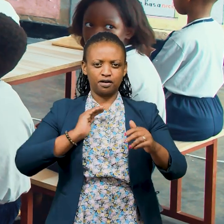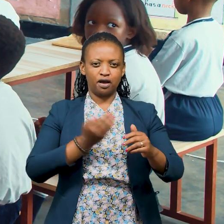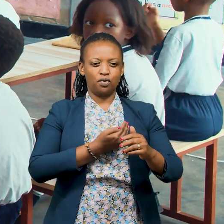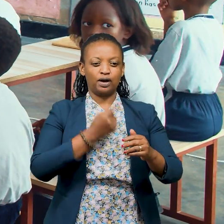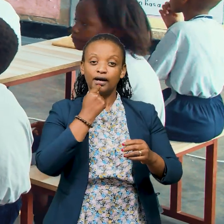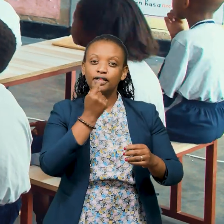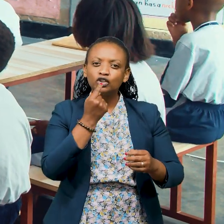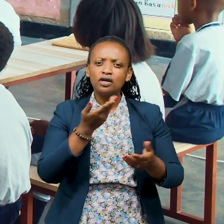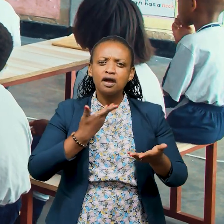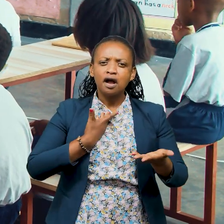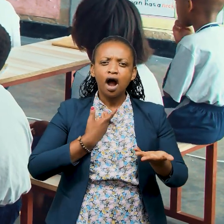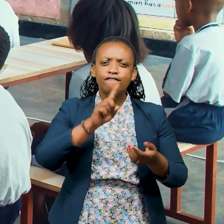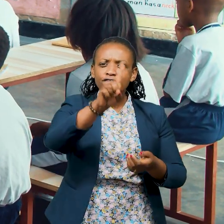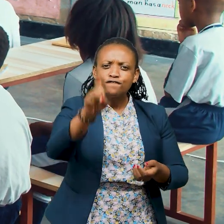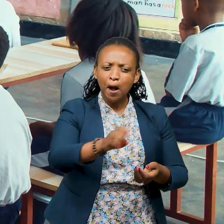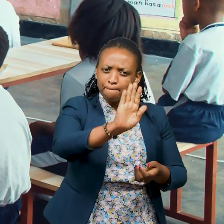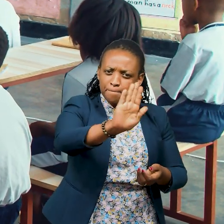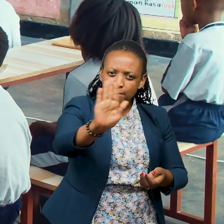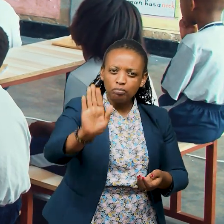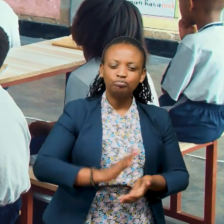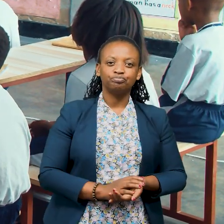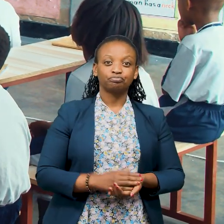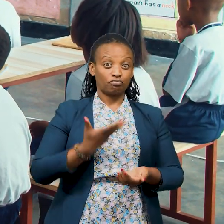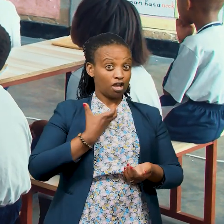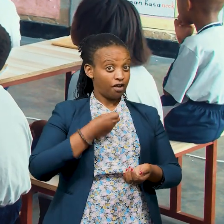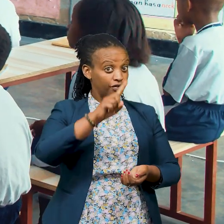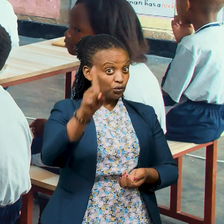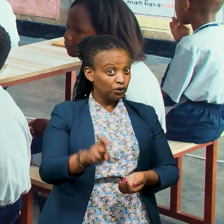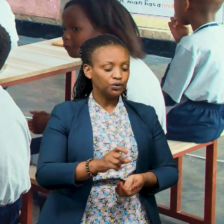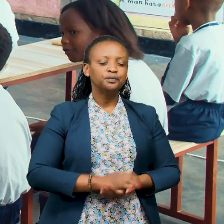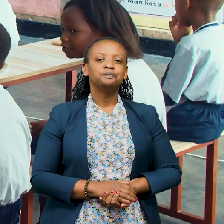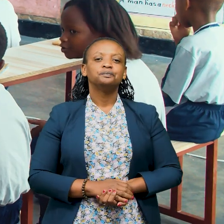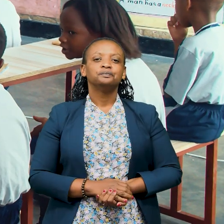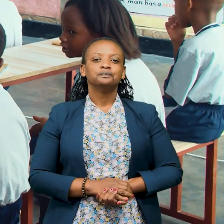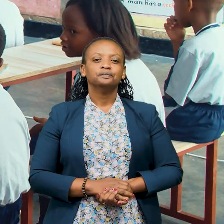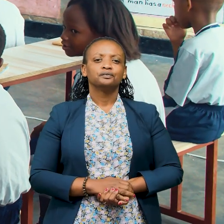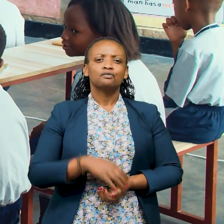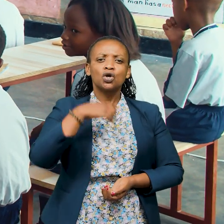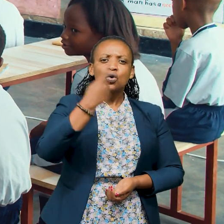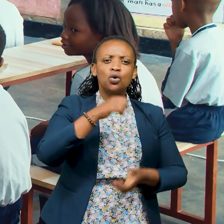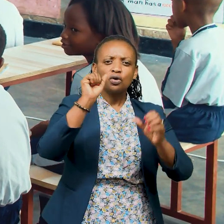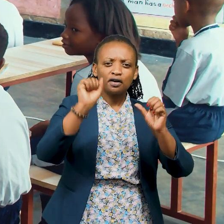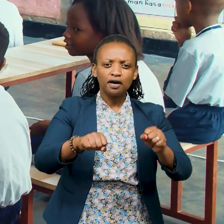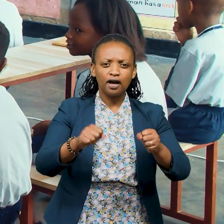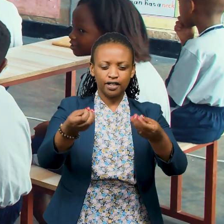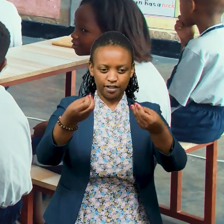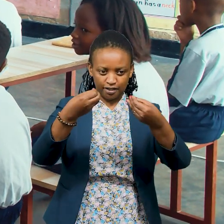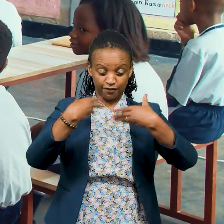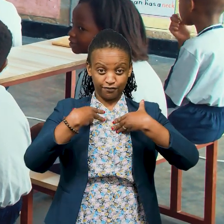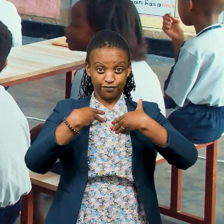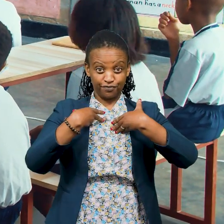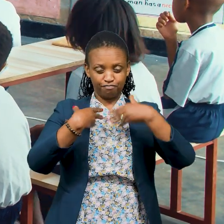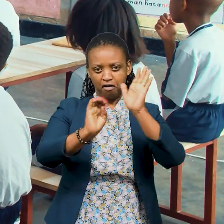lesson, I have a question for you. I have a question for you. Who can give